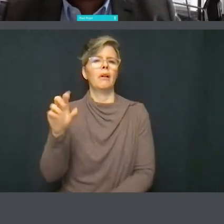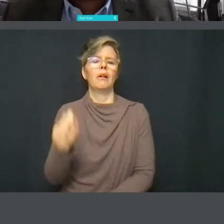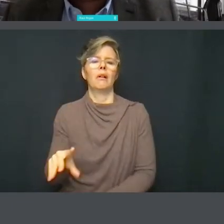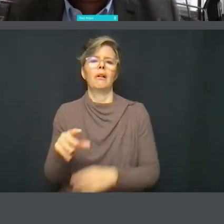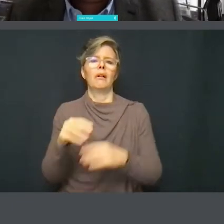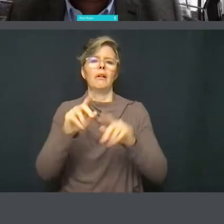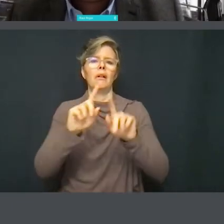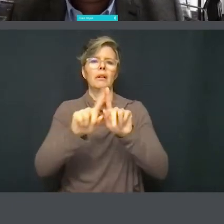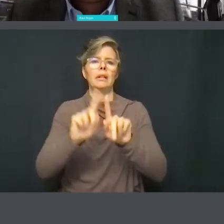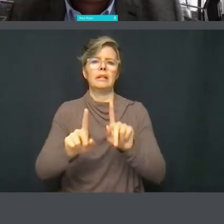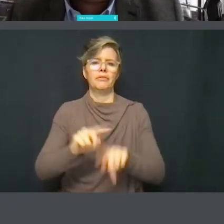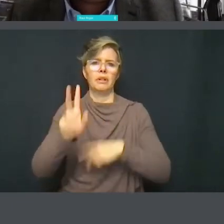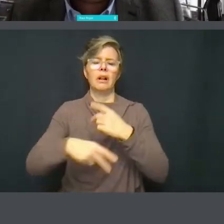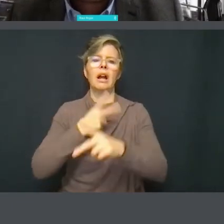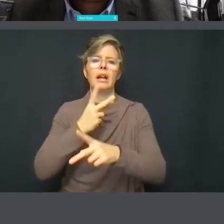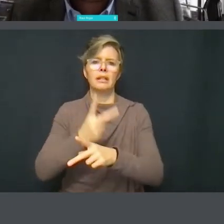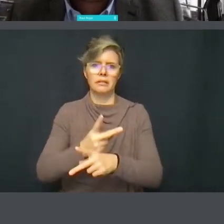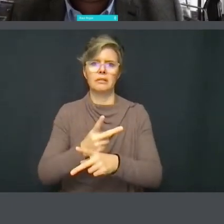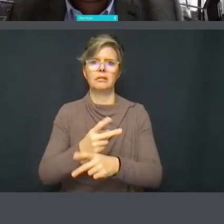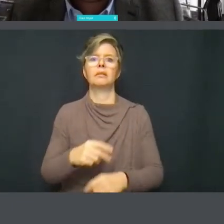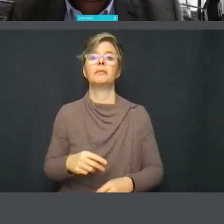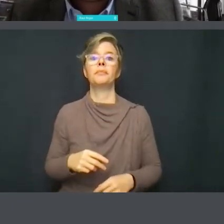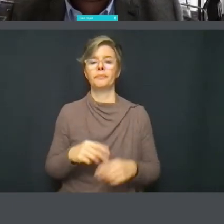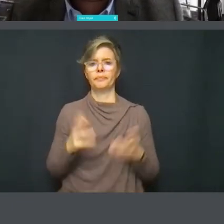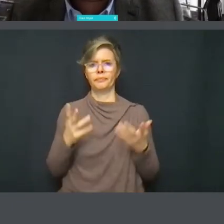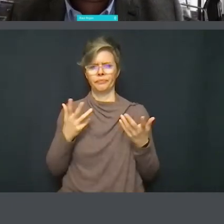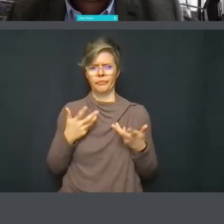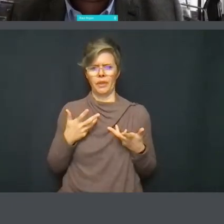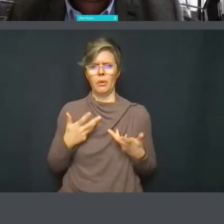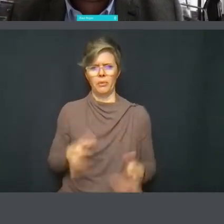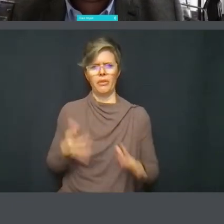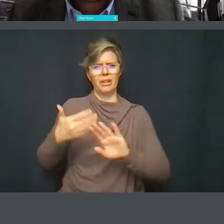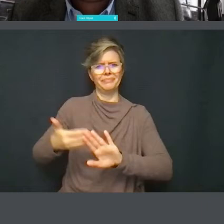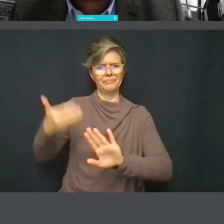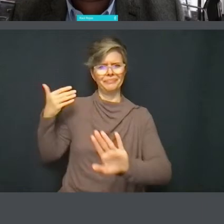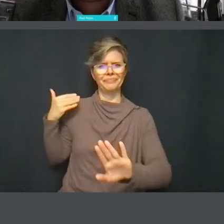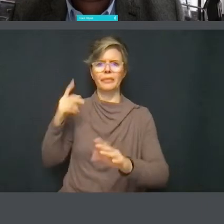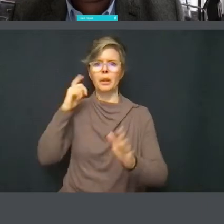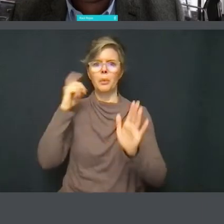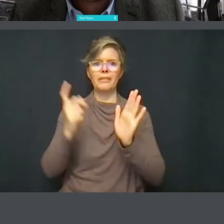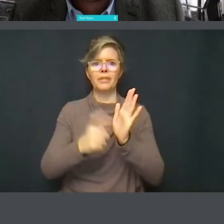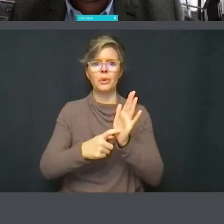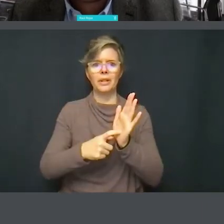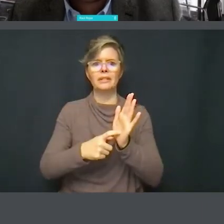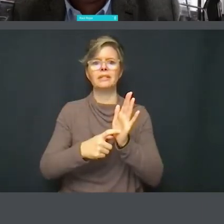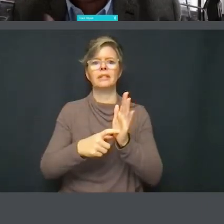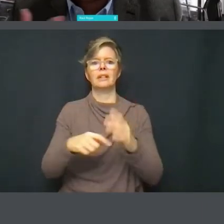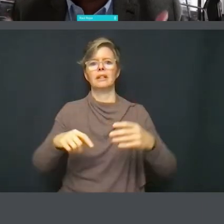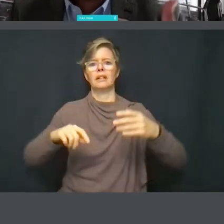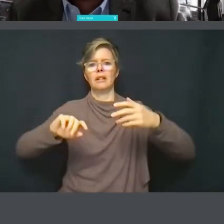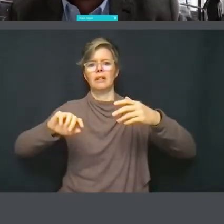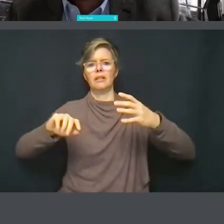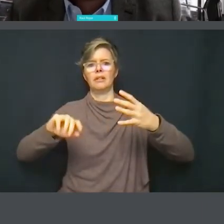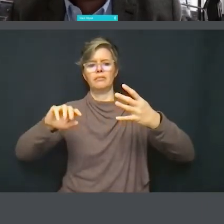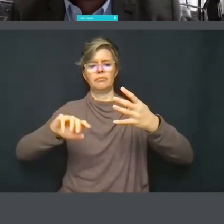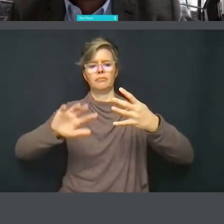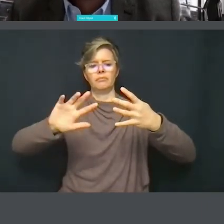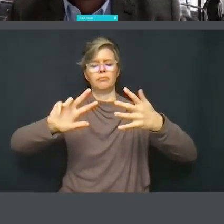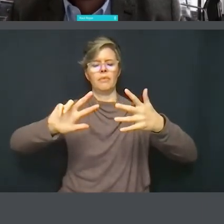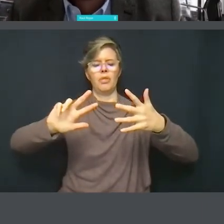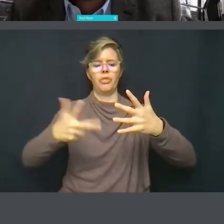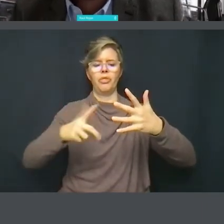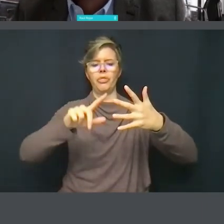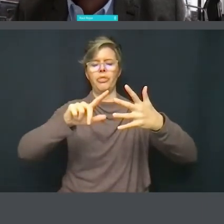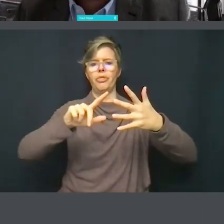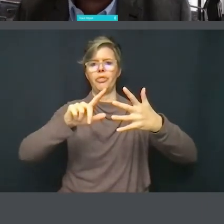I think the one that a lot of us have seen in the literature when we have been instructed is this simultaneous versus sequential, which means,